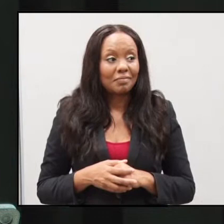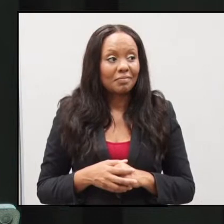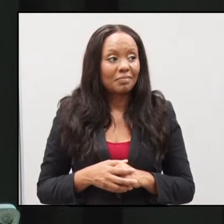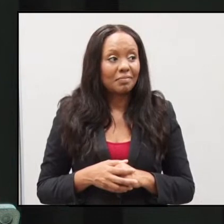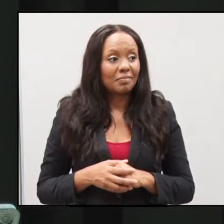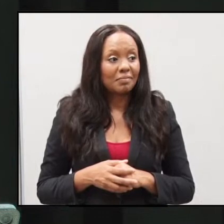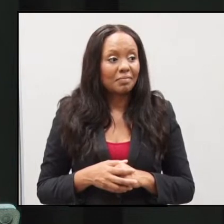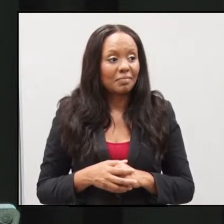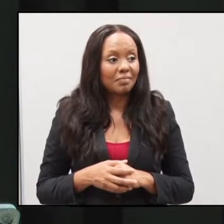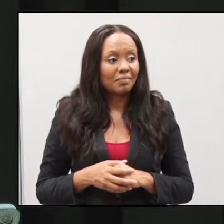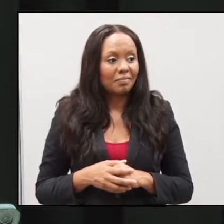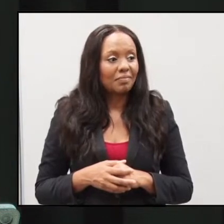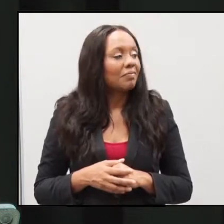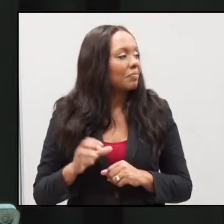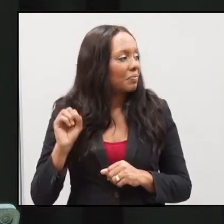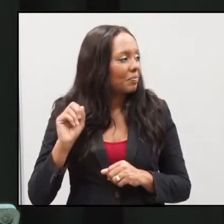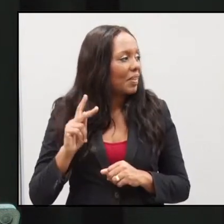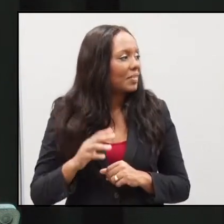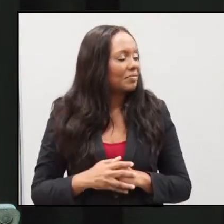It's always a good sign.